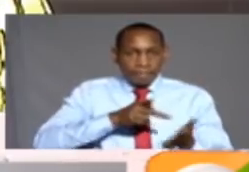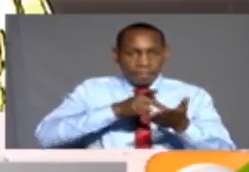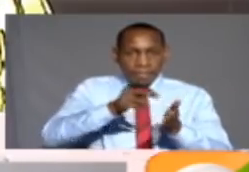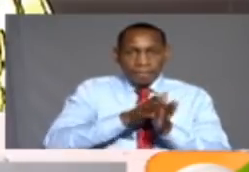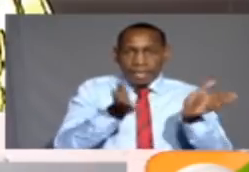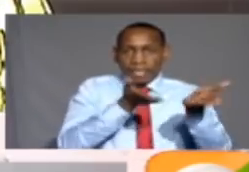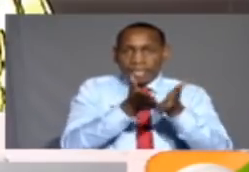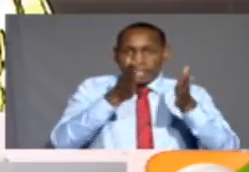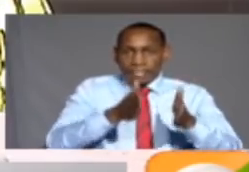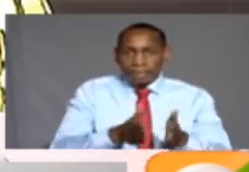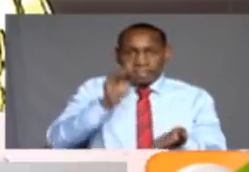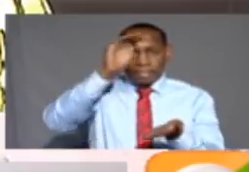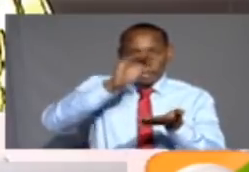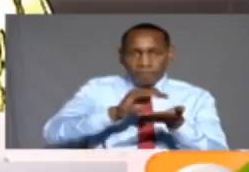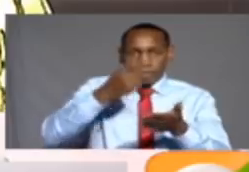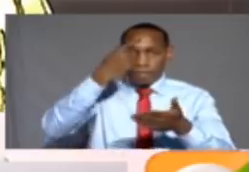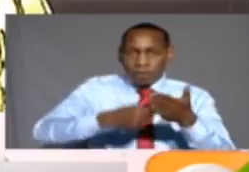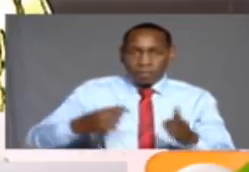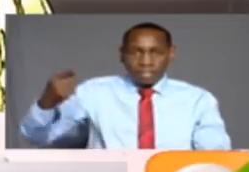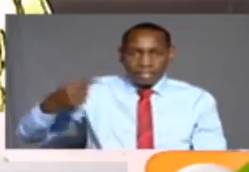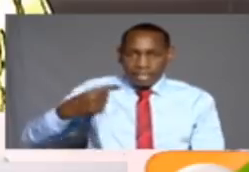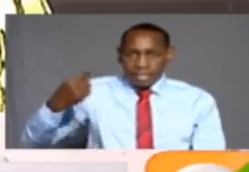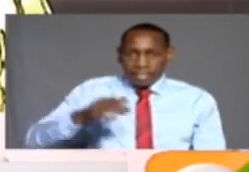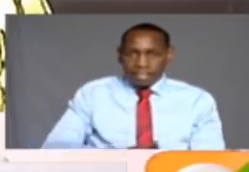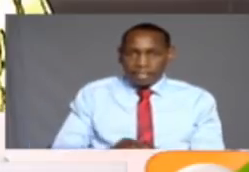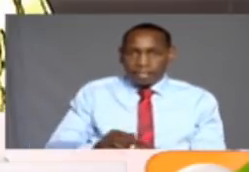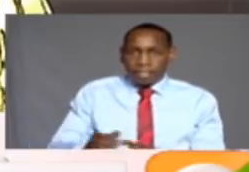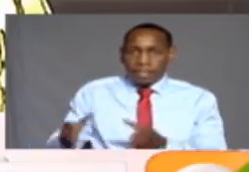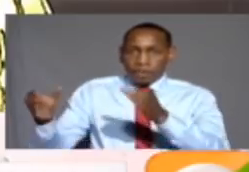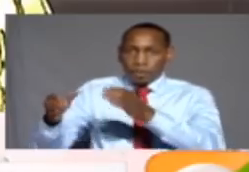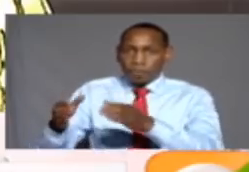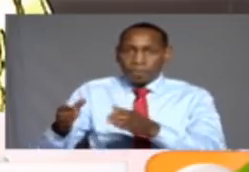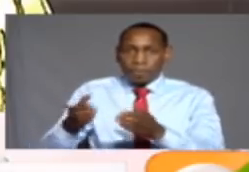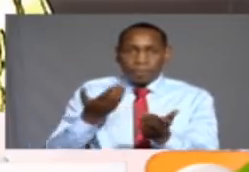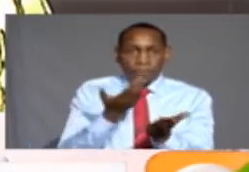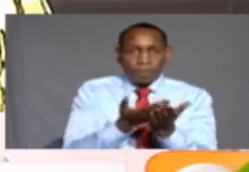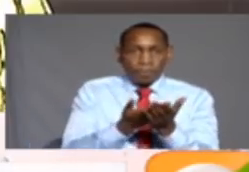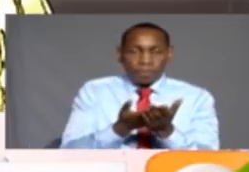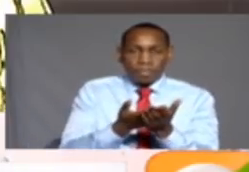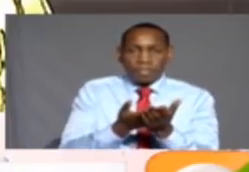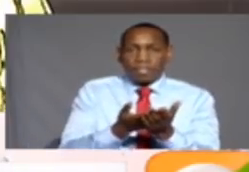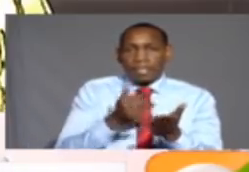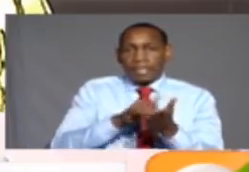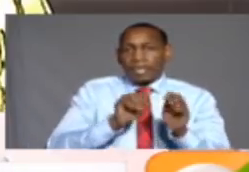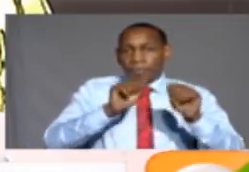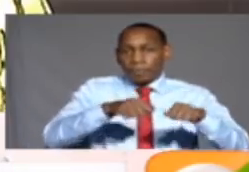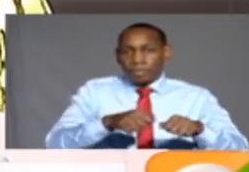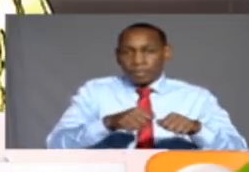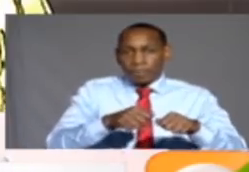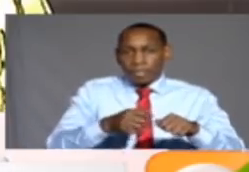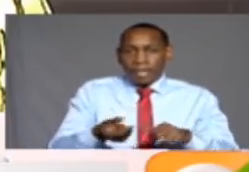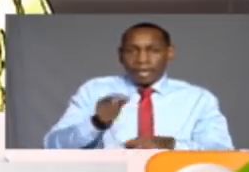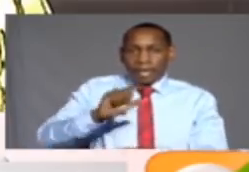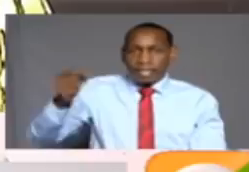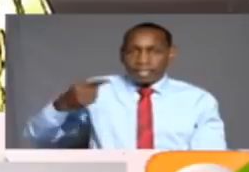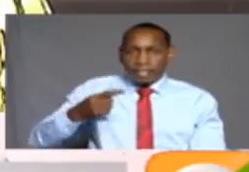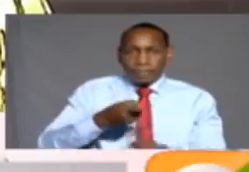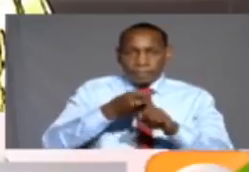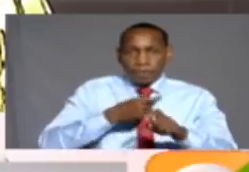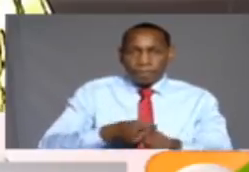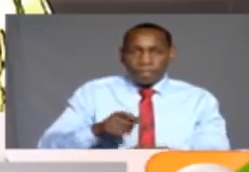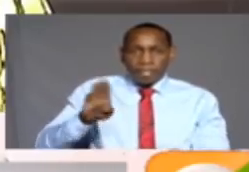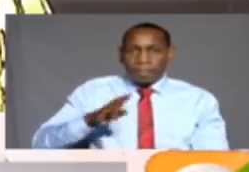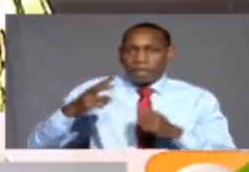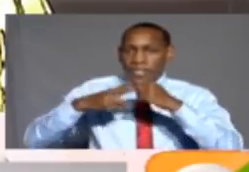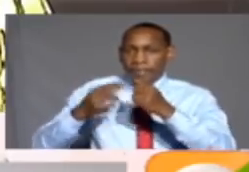umma ili kupunguza gharama ya mishahara. Tume hiyo sasa inatoa makadirio ya gharama mishahara kwamba huenda ikapanda kutoka bilioni